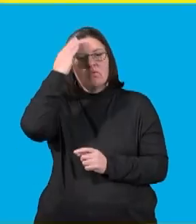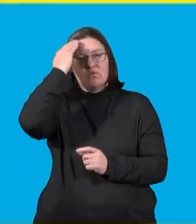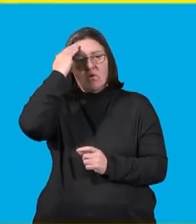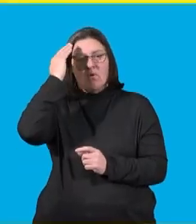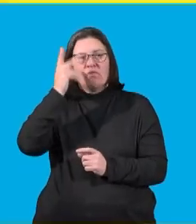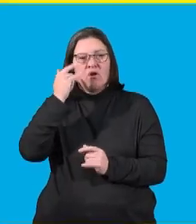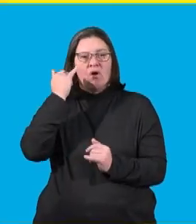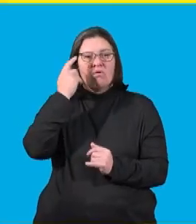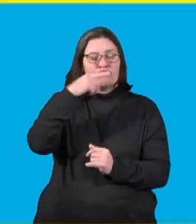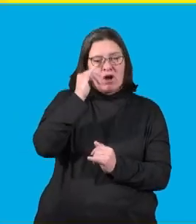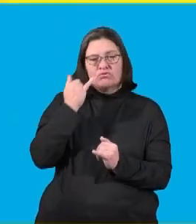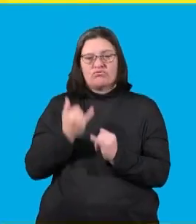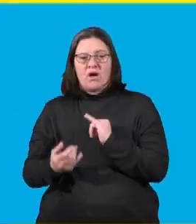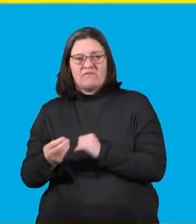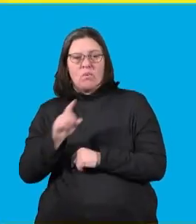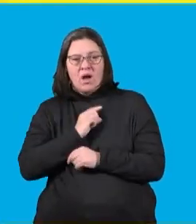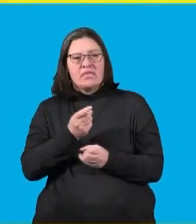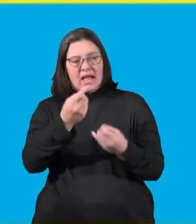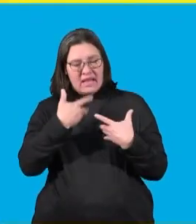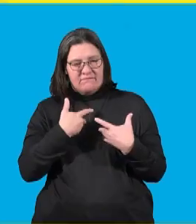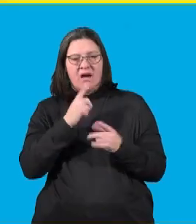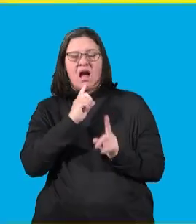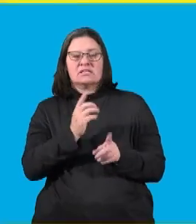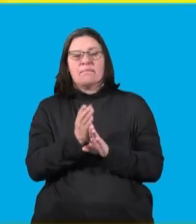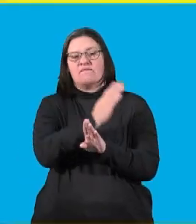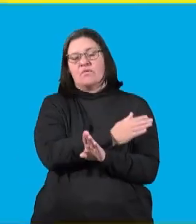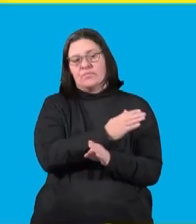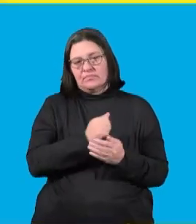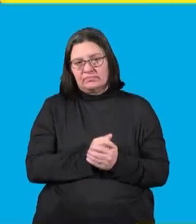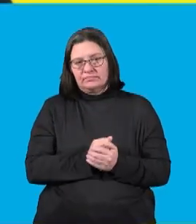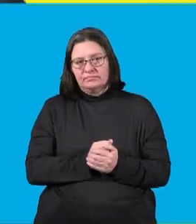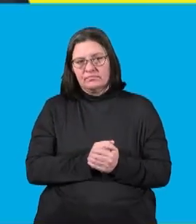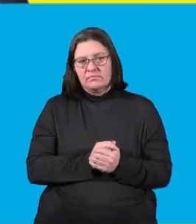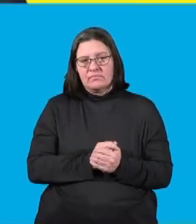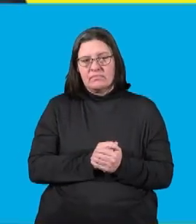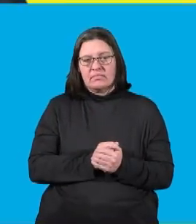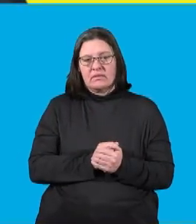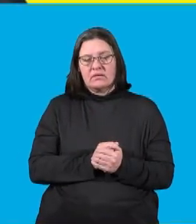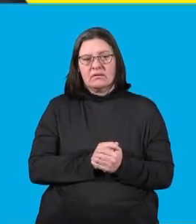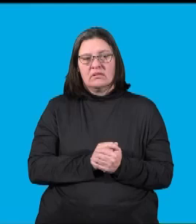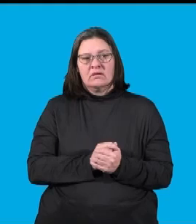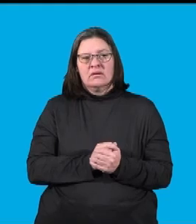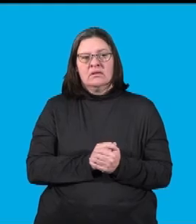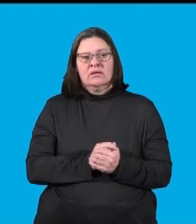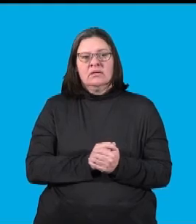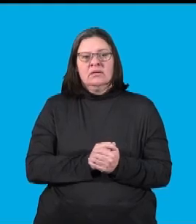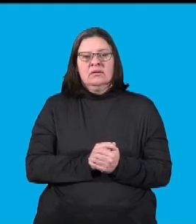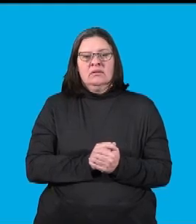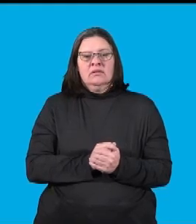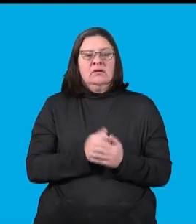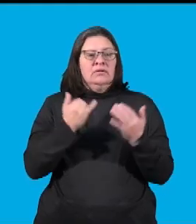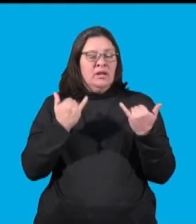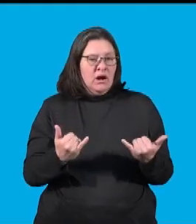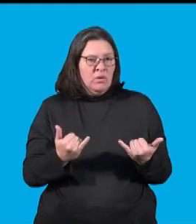you know straight away if you're right or you're wrong because they give you the answer basically in the way that they've phrased the question.